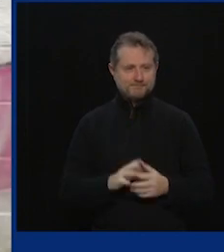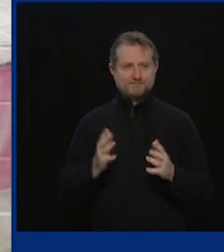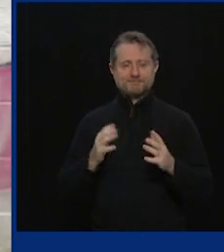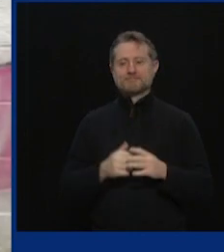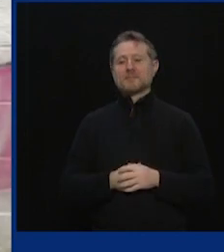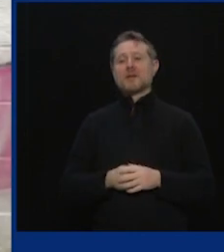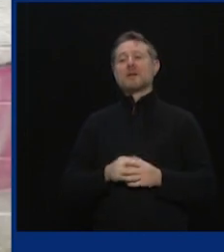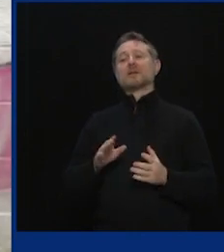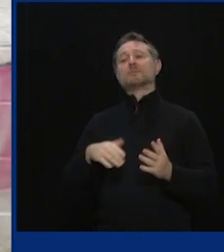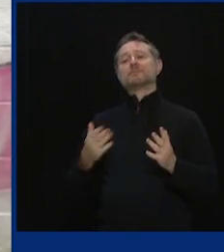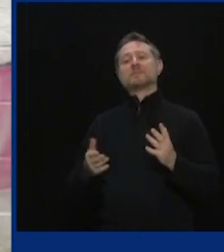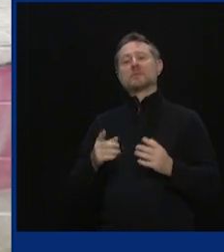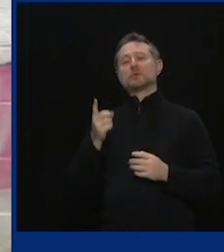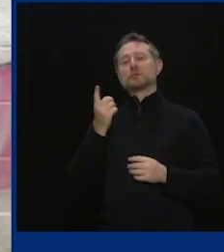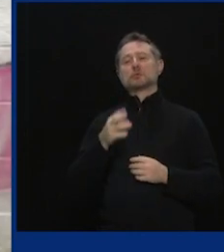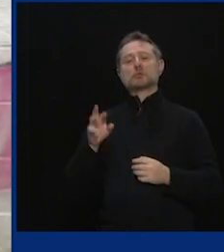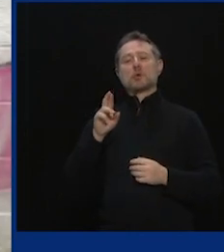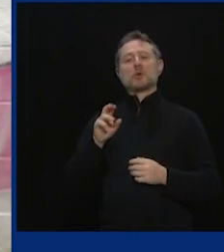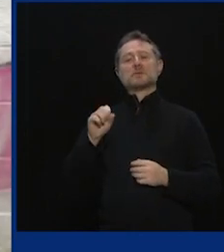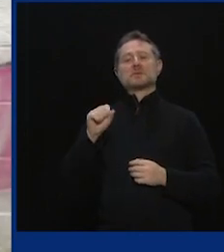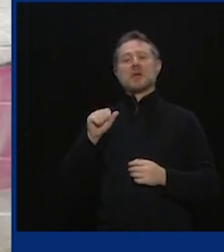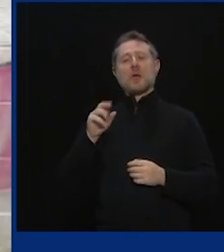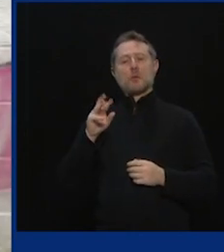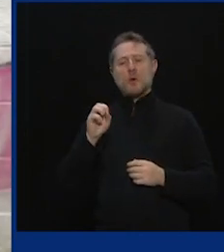Dr. Melody Samuel, I saw her